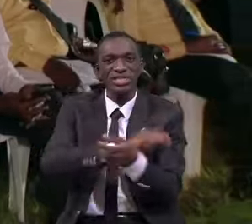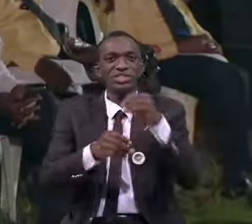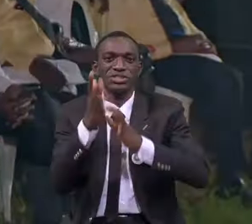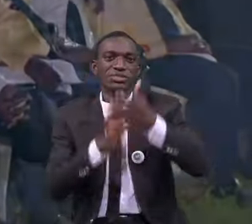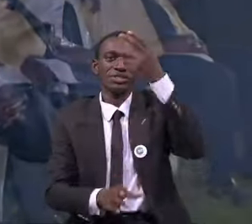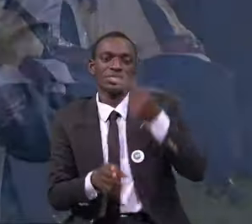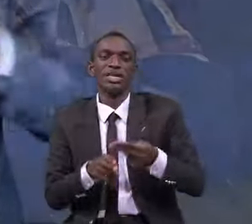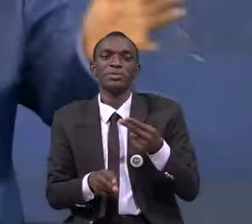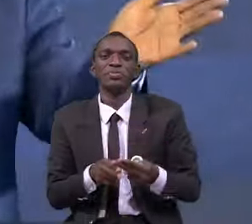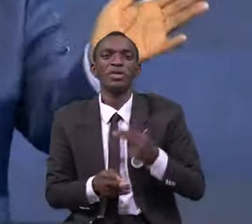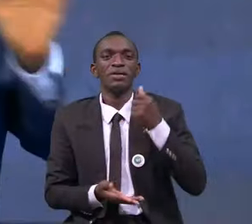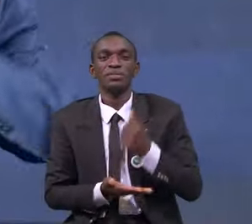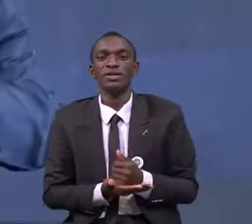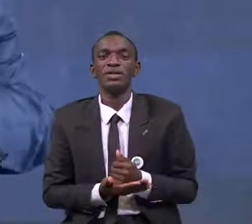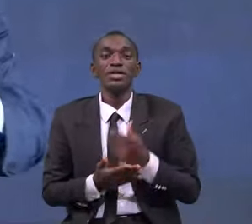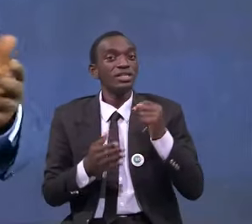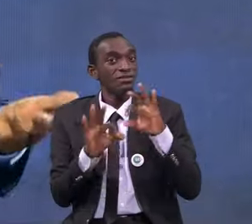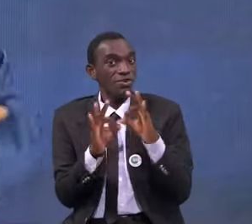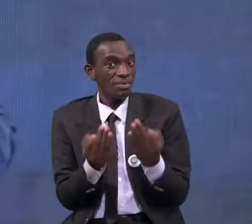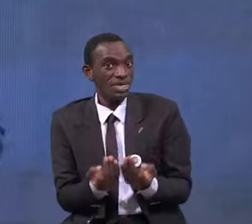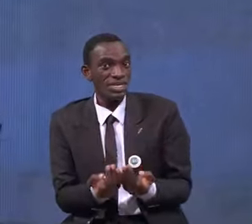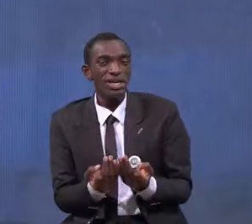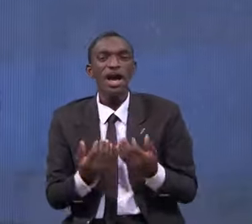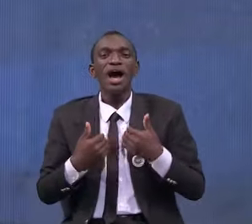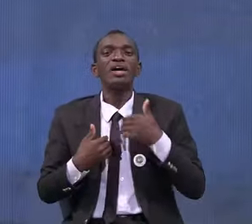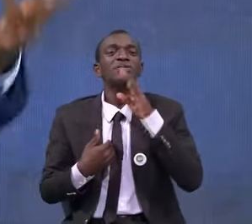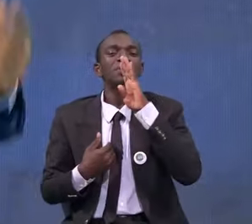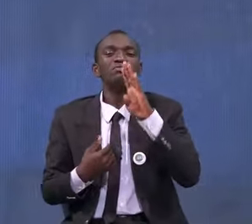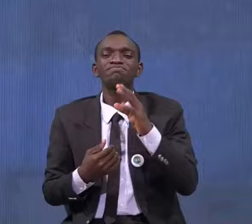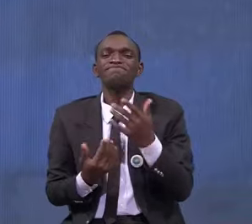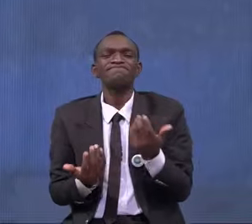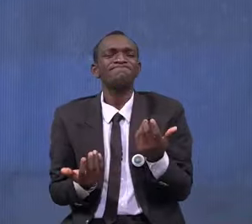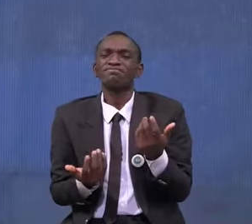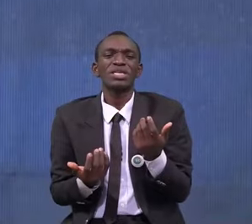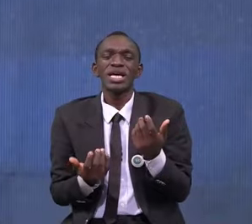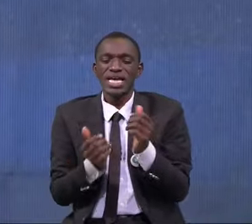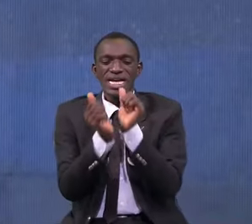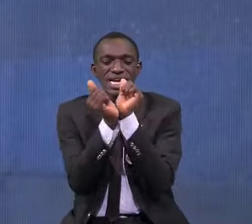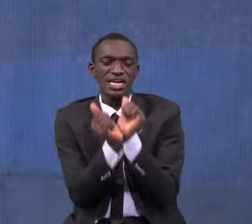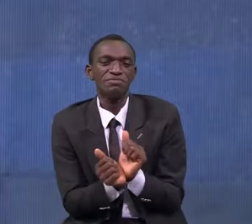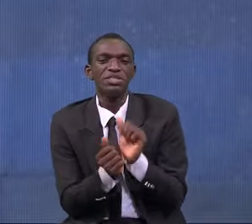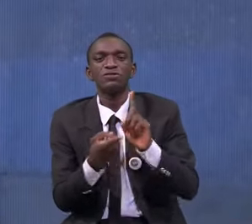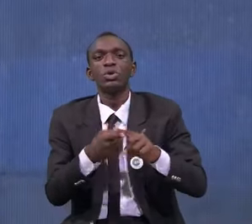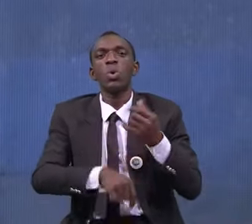tonight. The family had been kind of captive to wine,